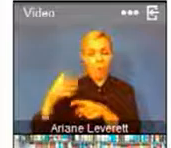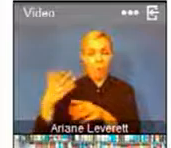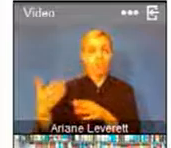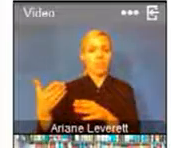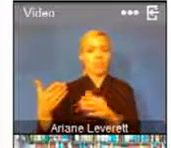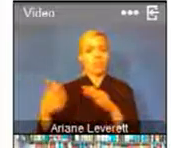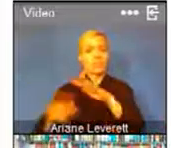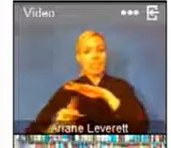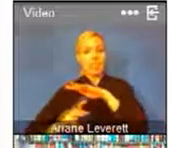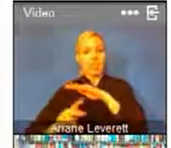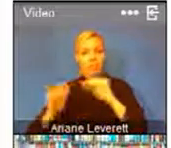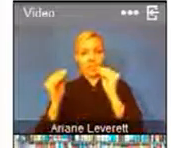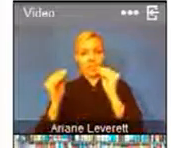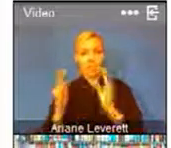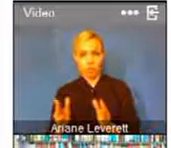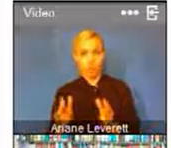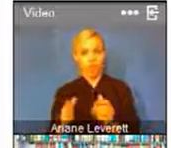And